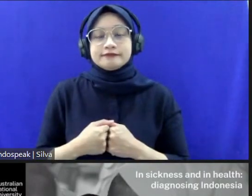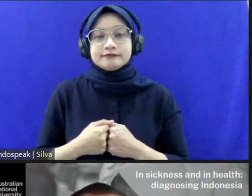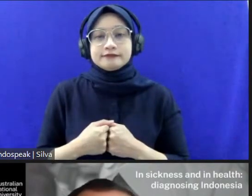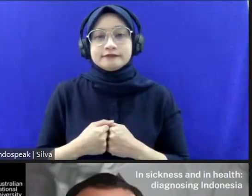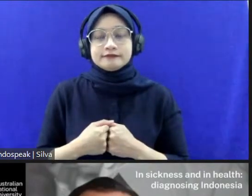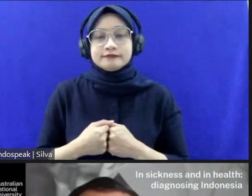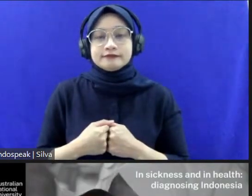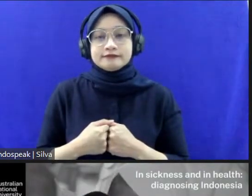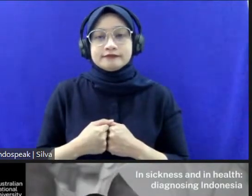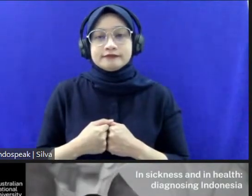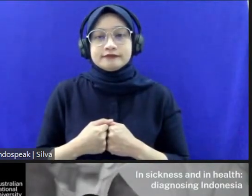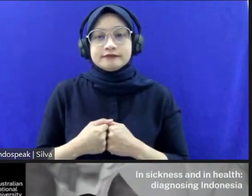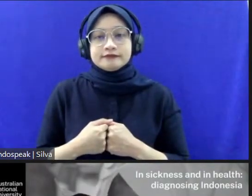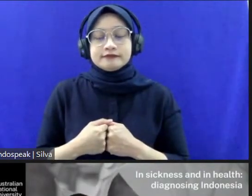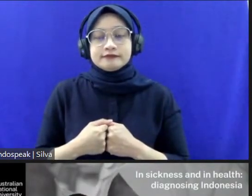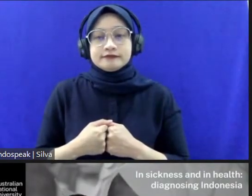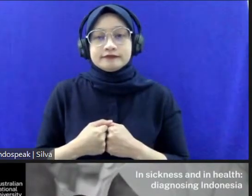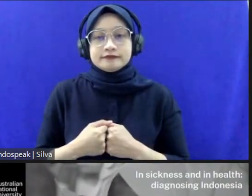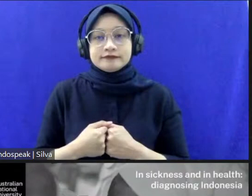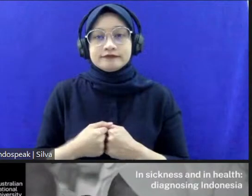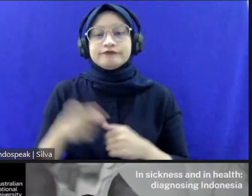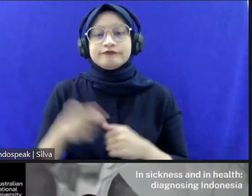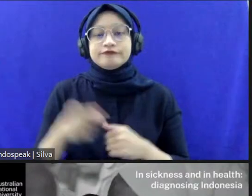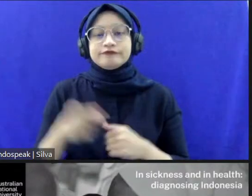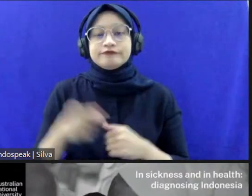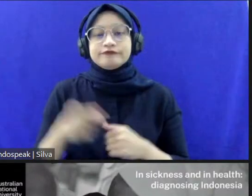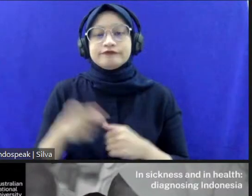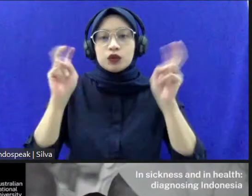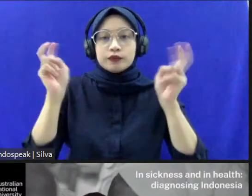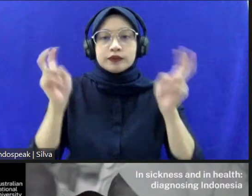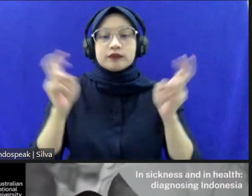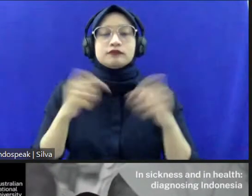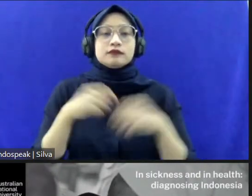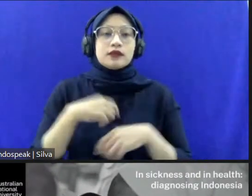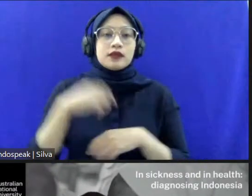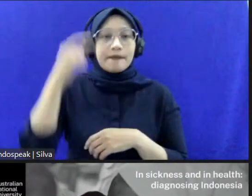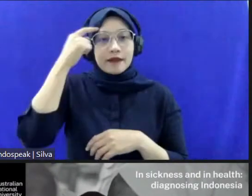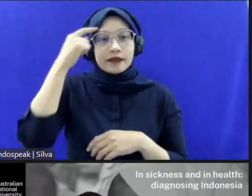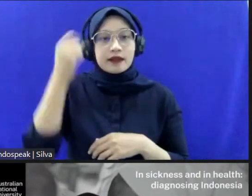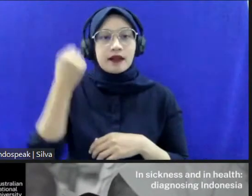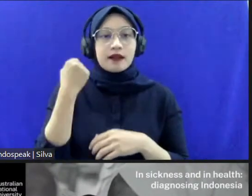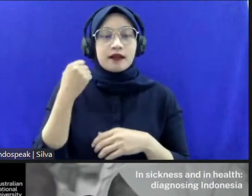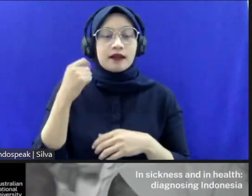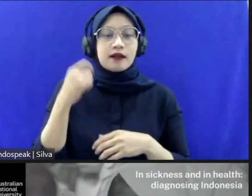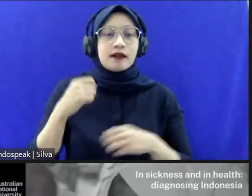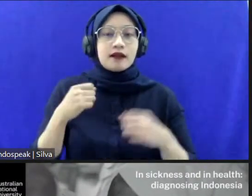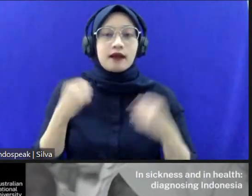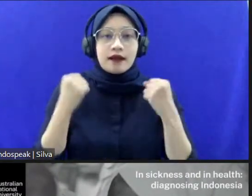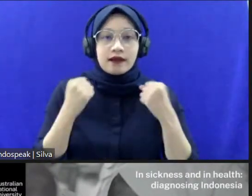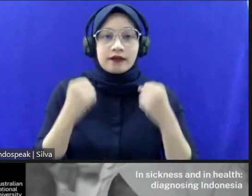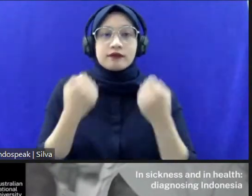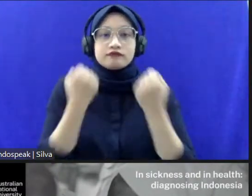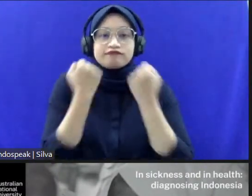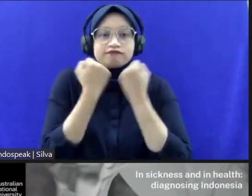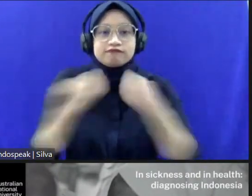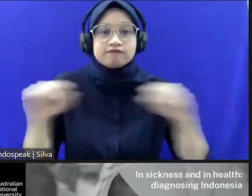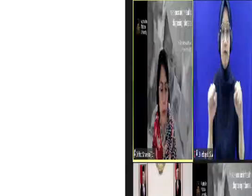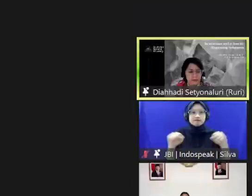will be speaking about liberation for mental health. Silakan, Asti.